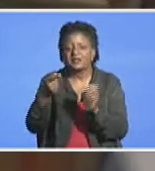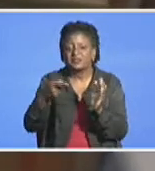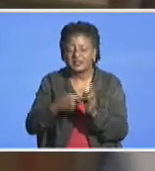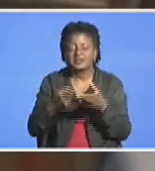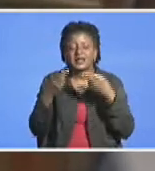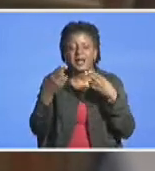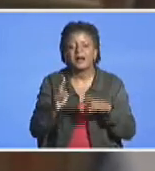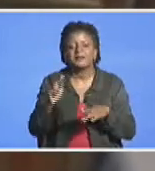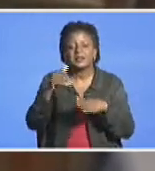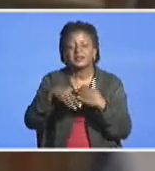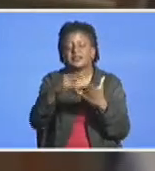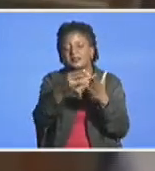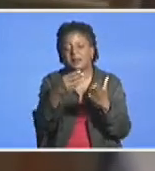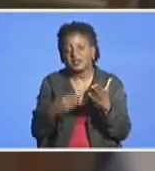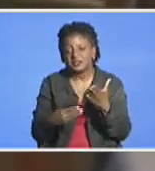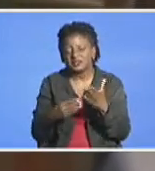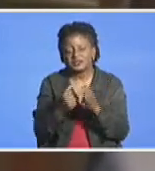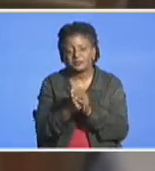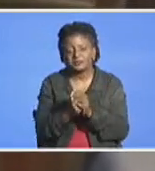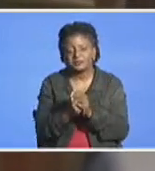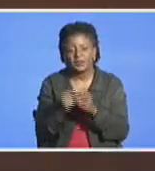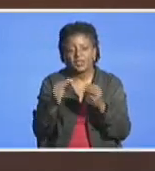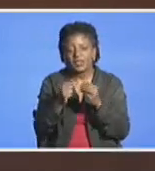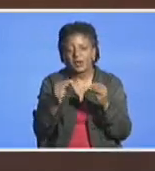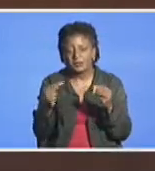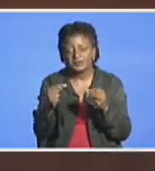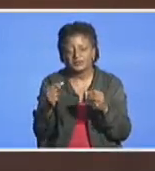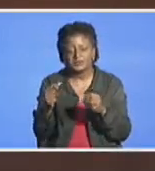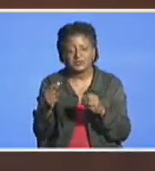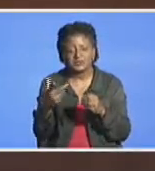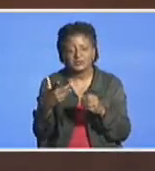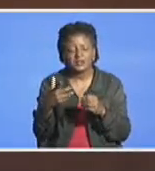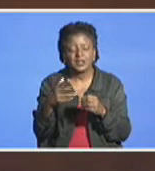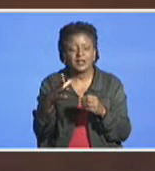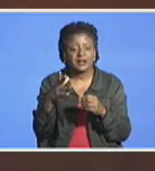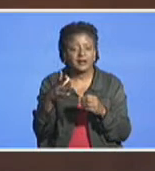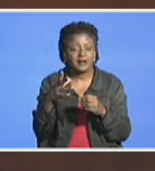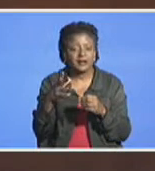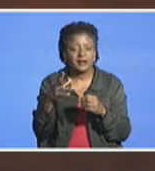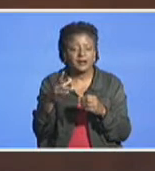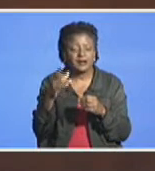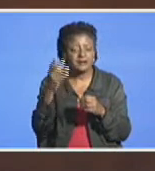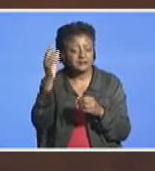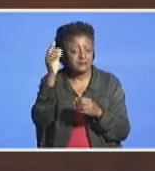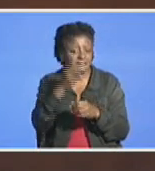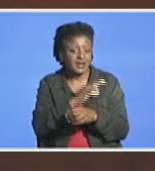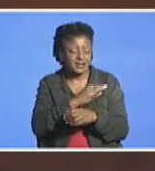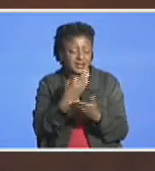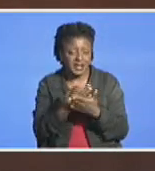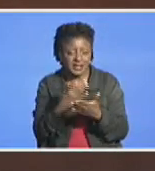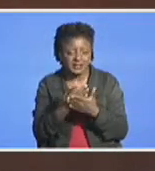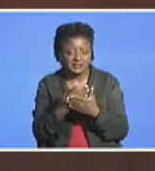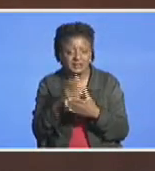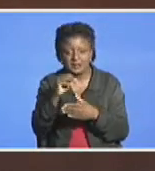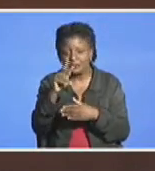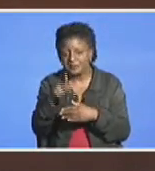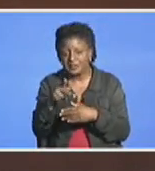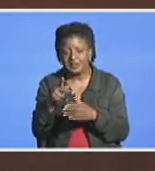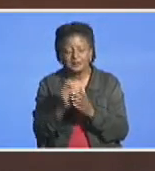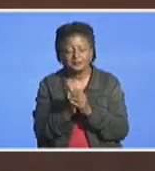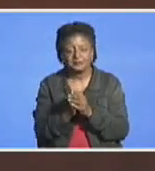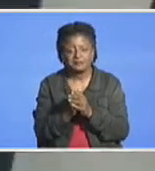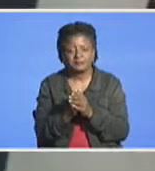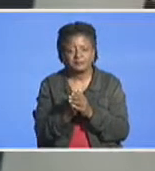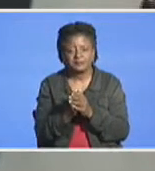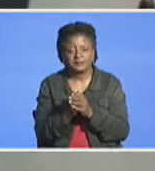the opposition's point man on finance, Exuma and Ragged Island MP Chester Cooper, fiercely responding to the budget communication, its